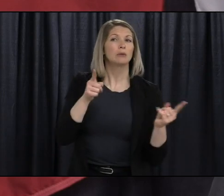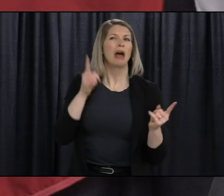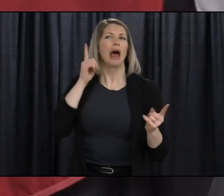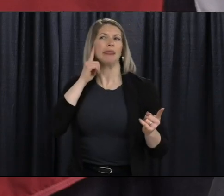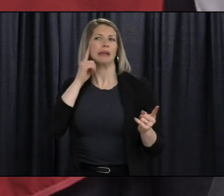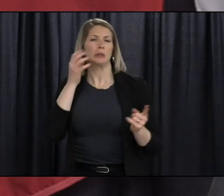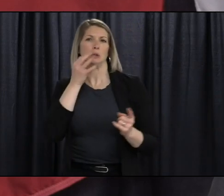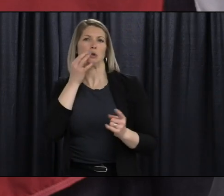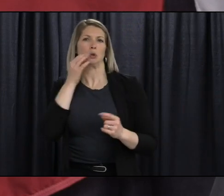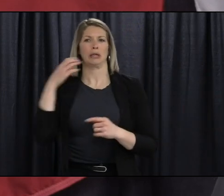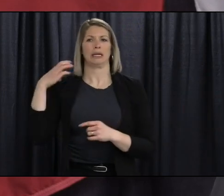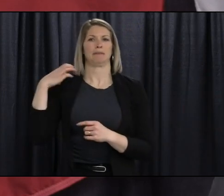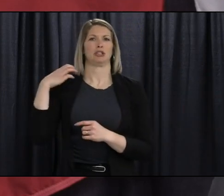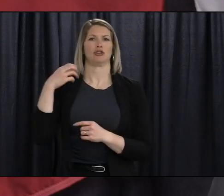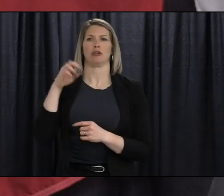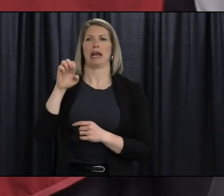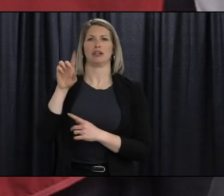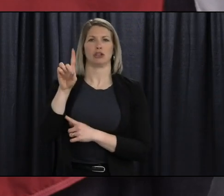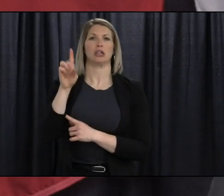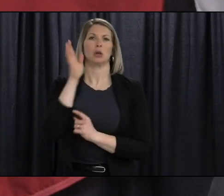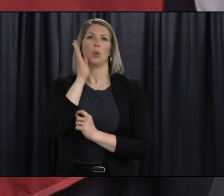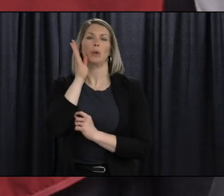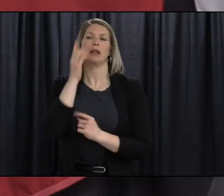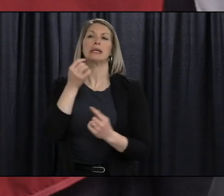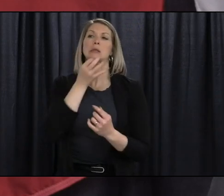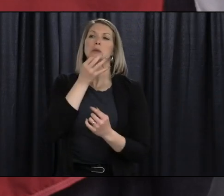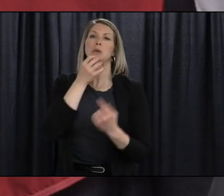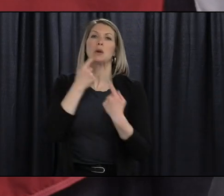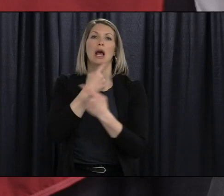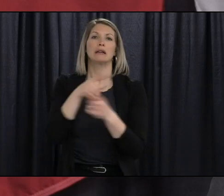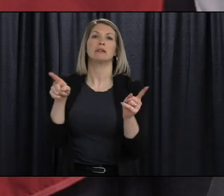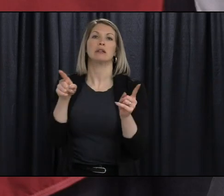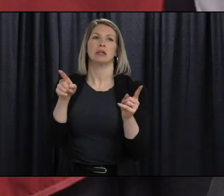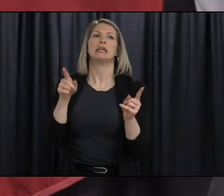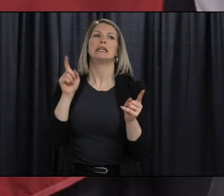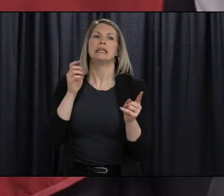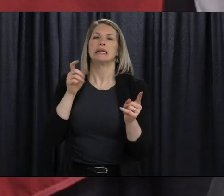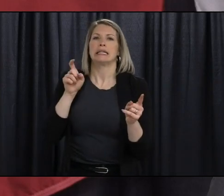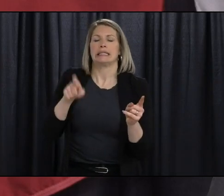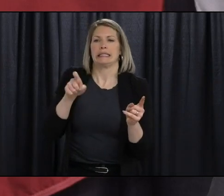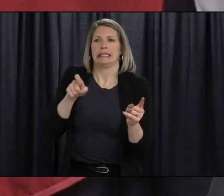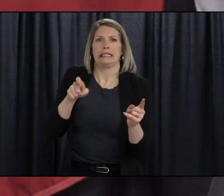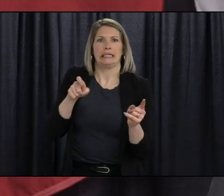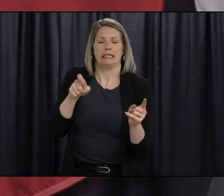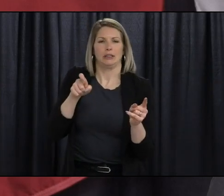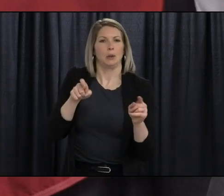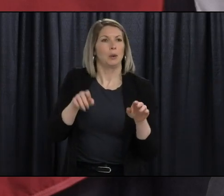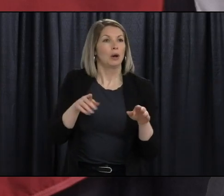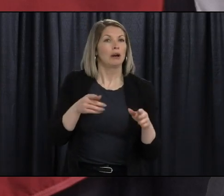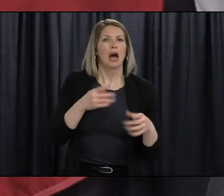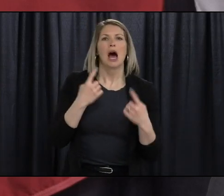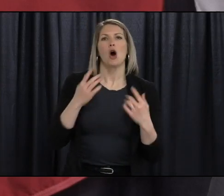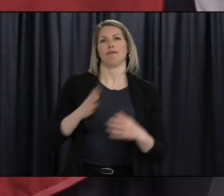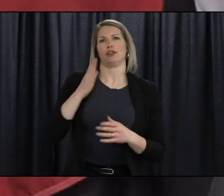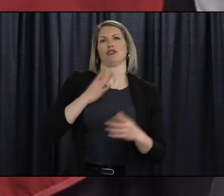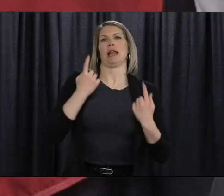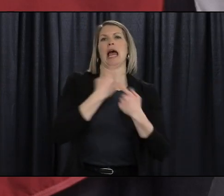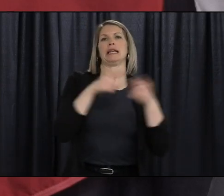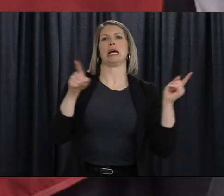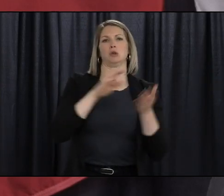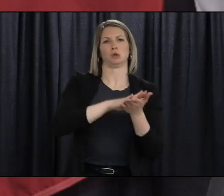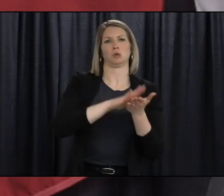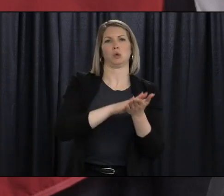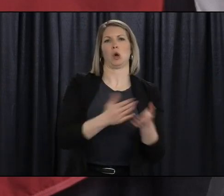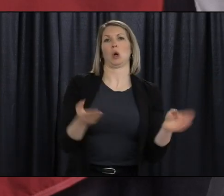soon on that. I mean, we need to be able to make a determination of the school closure for this year. I think no one's anticipating that it would be opening any